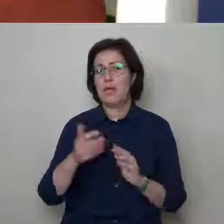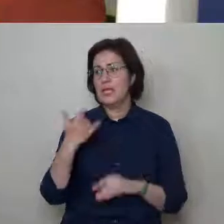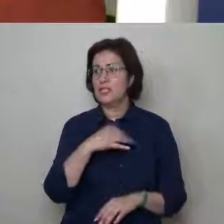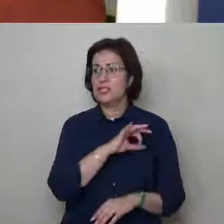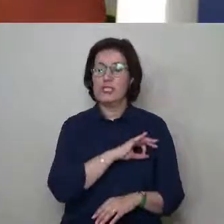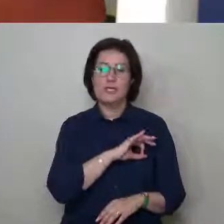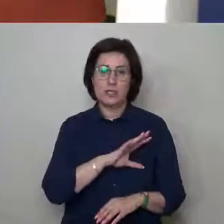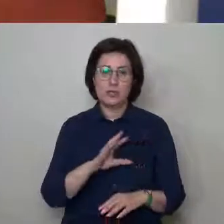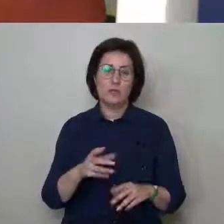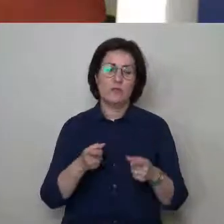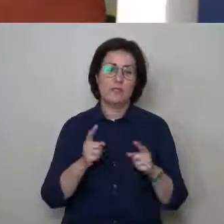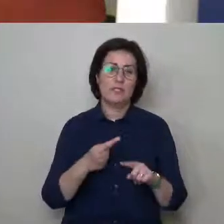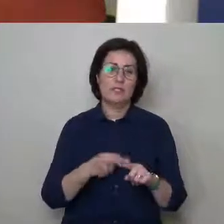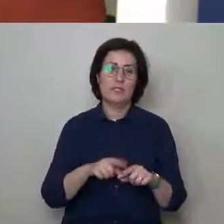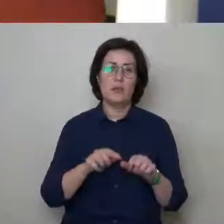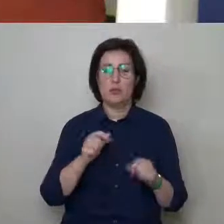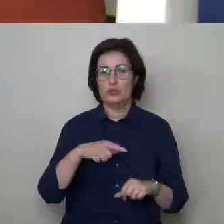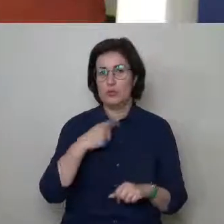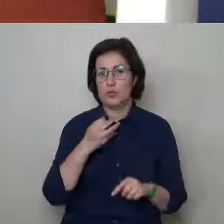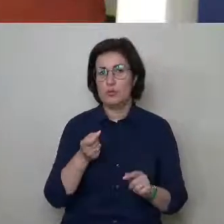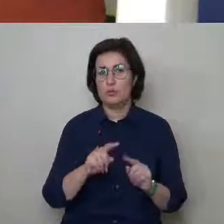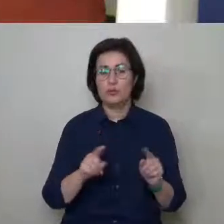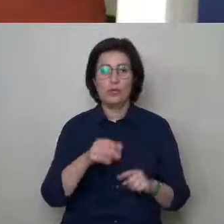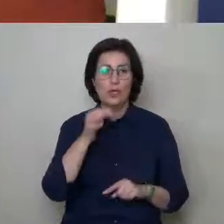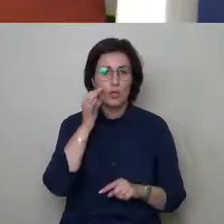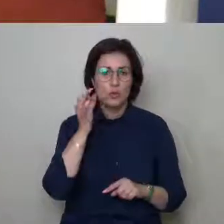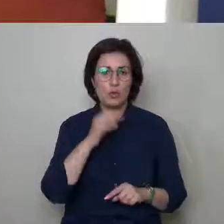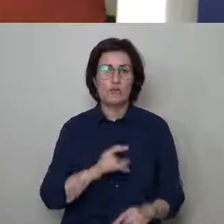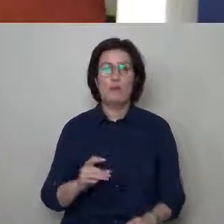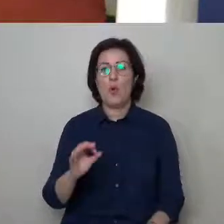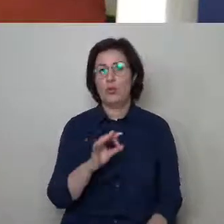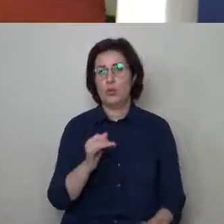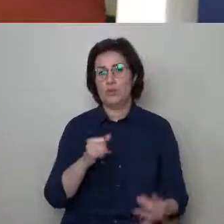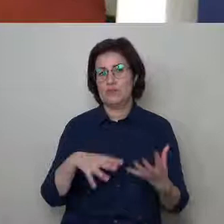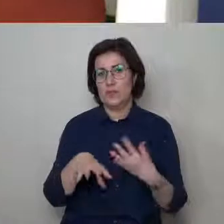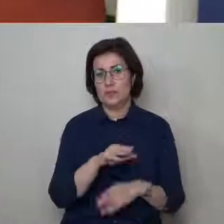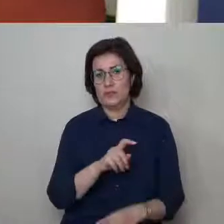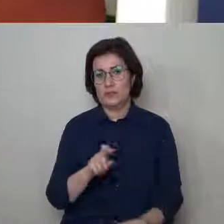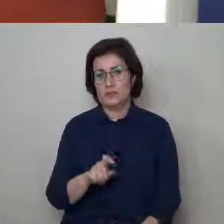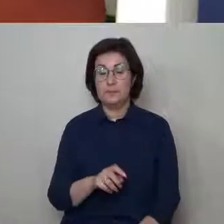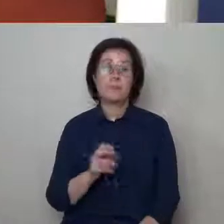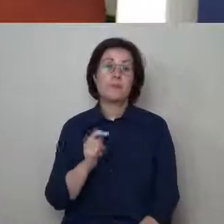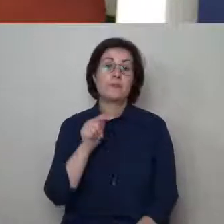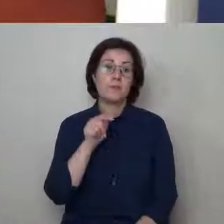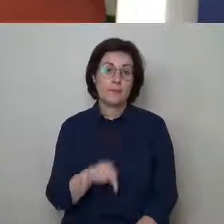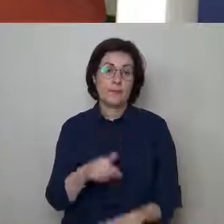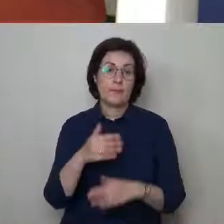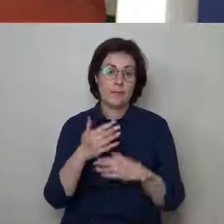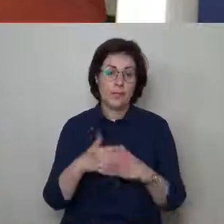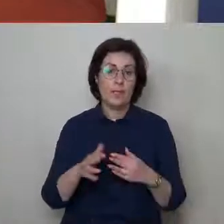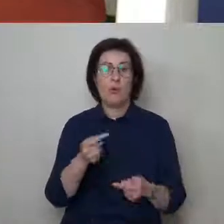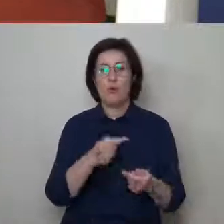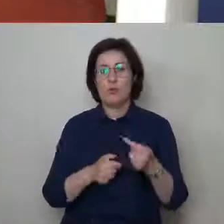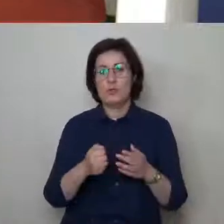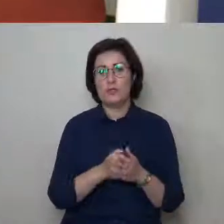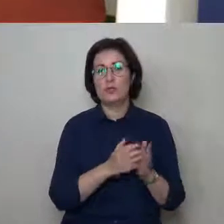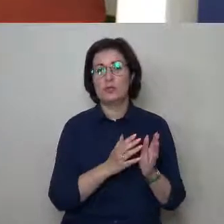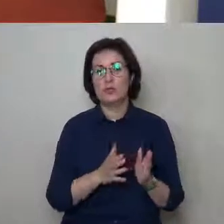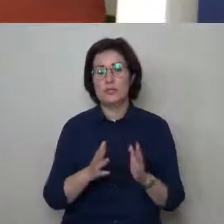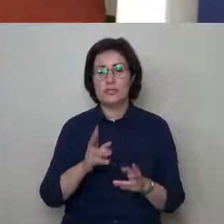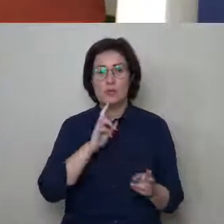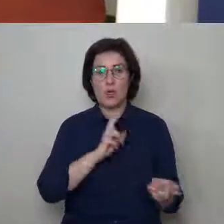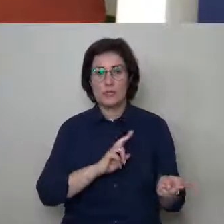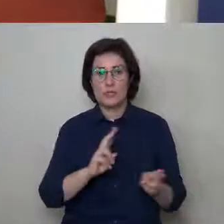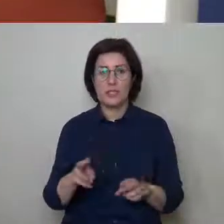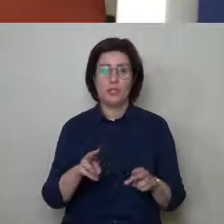a new election system that has never been used before. It's true, we can say that everyone has zero experience. And here,